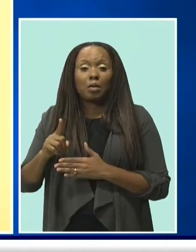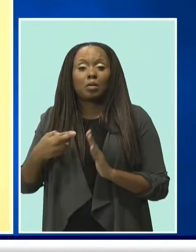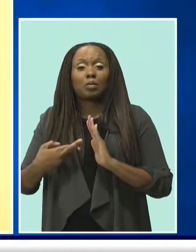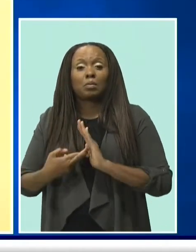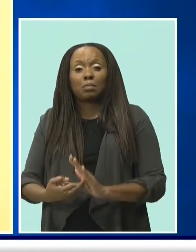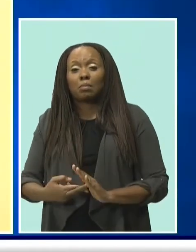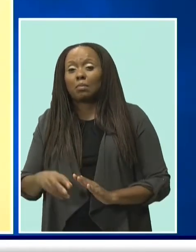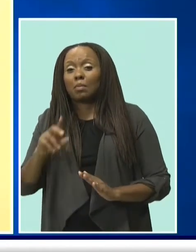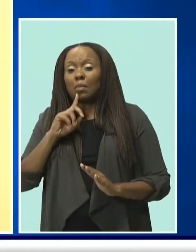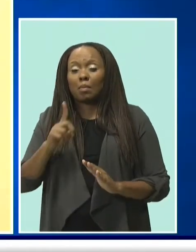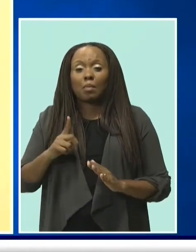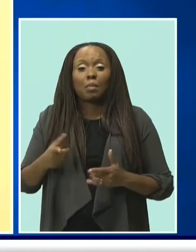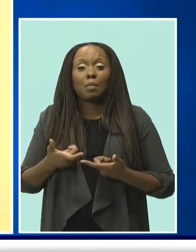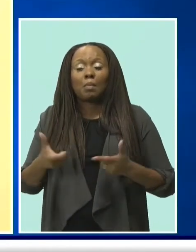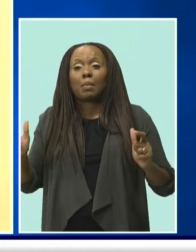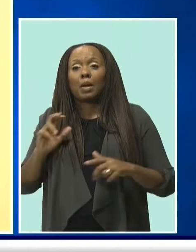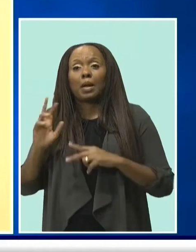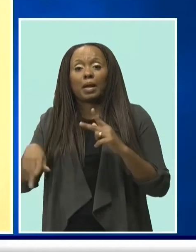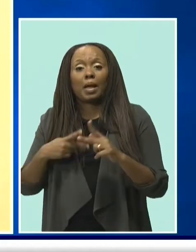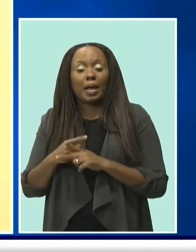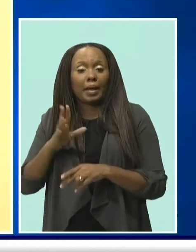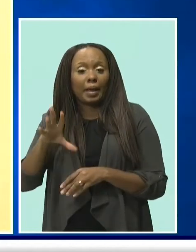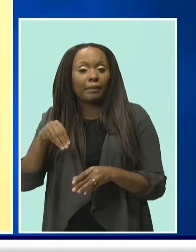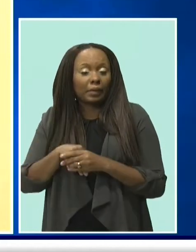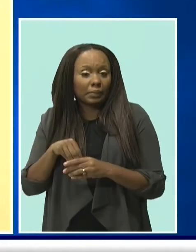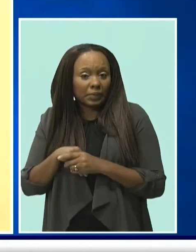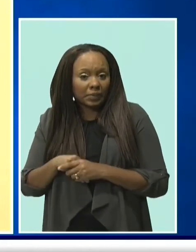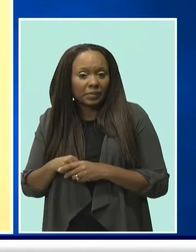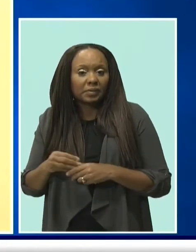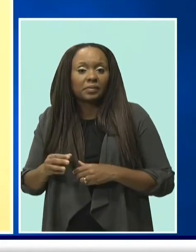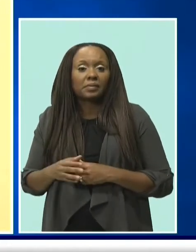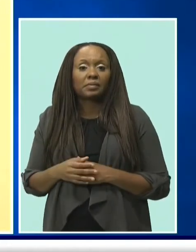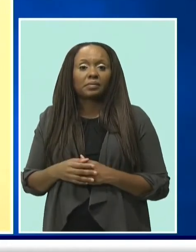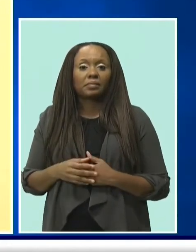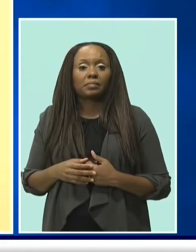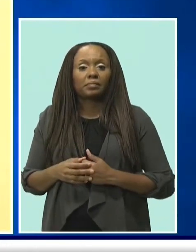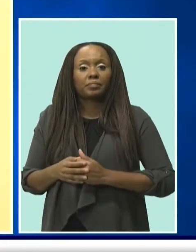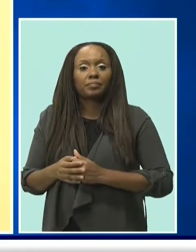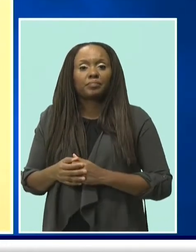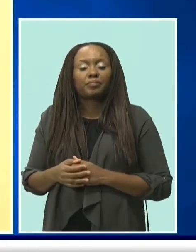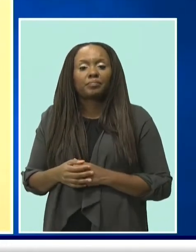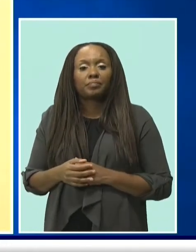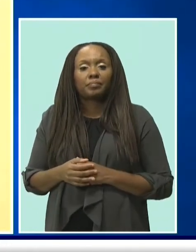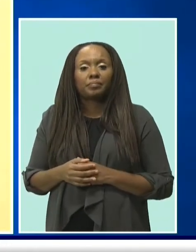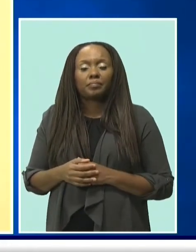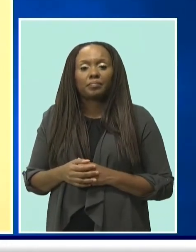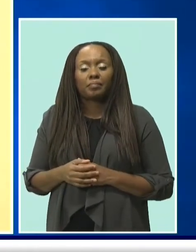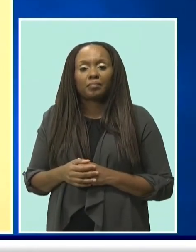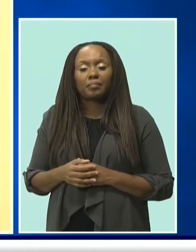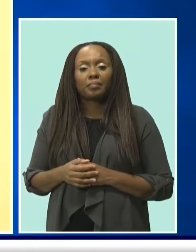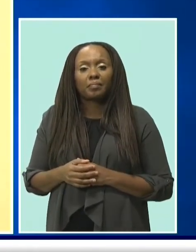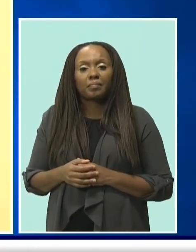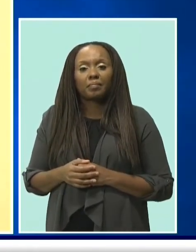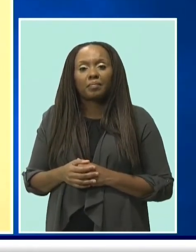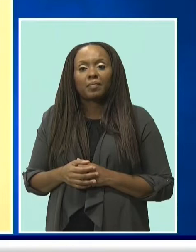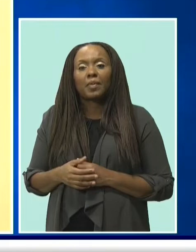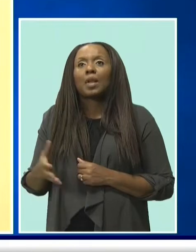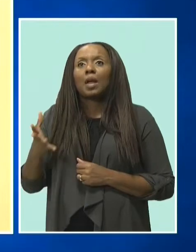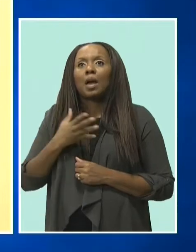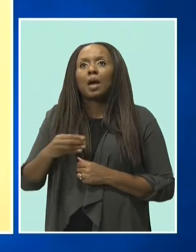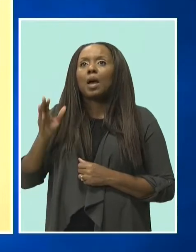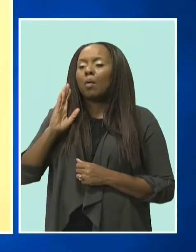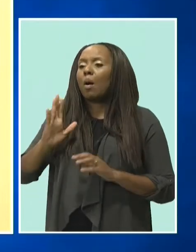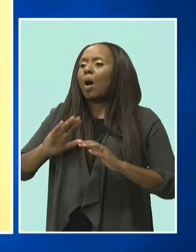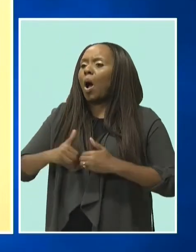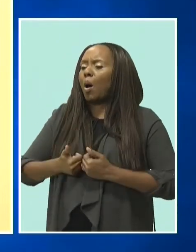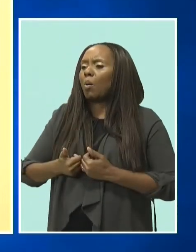larger scale of these types of investment, and the novel aspect of this project would be how the plant would actually be deployed.